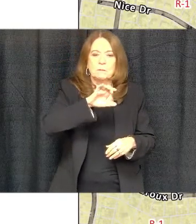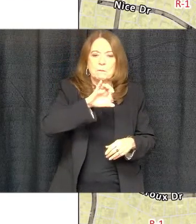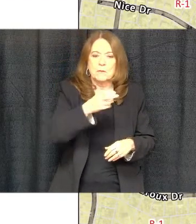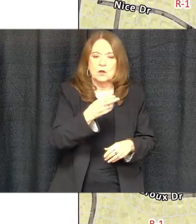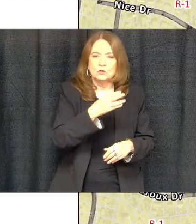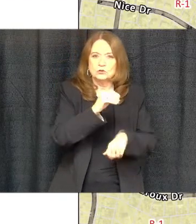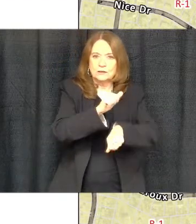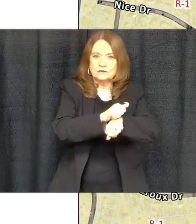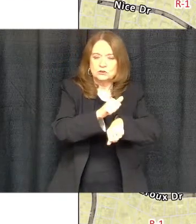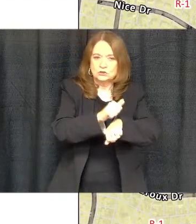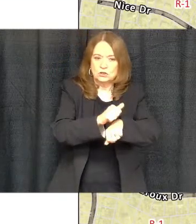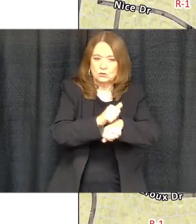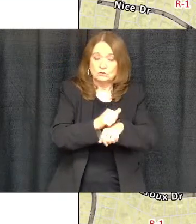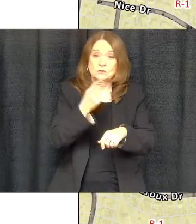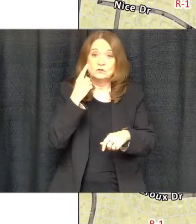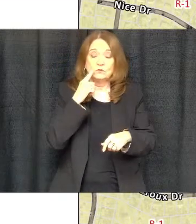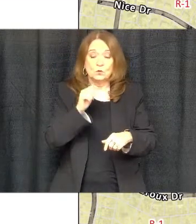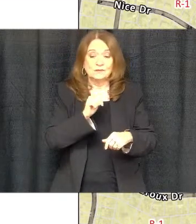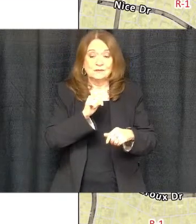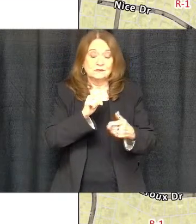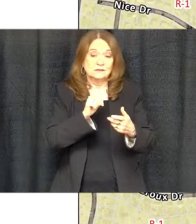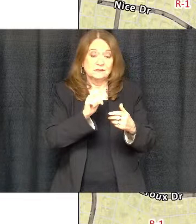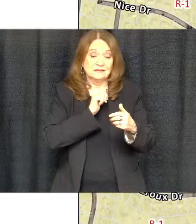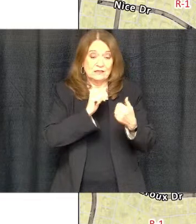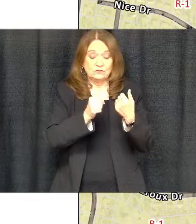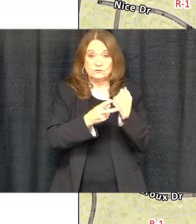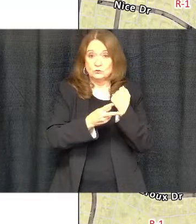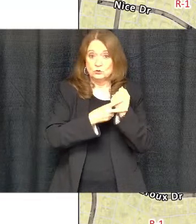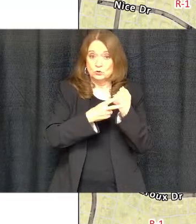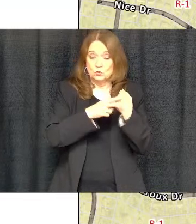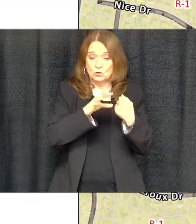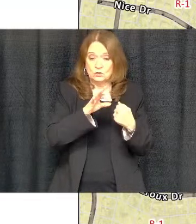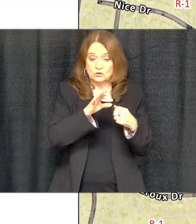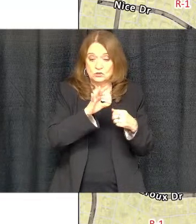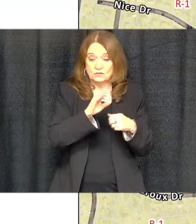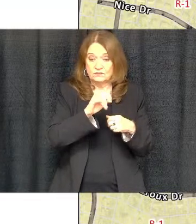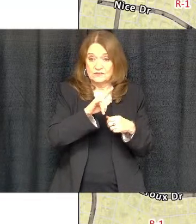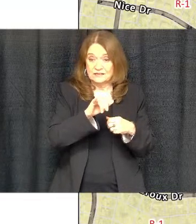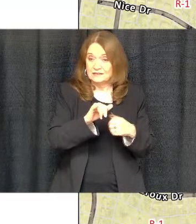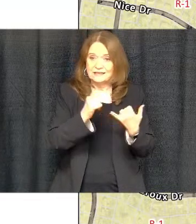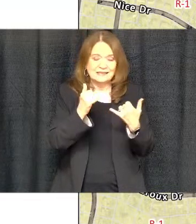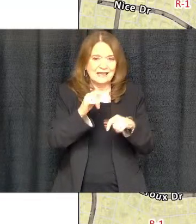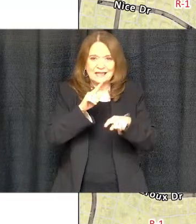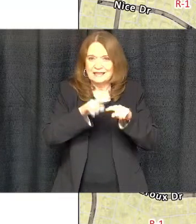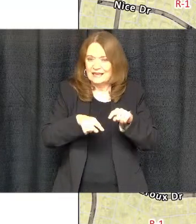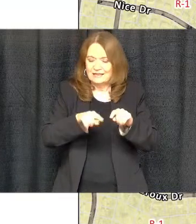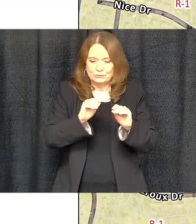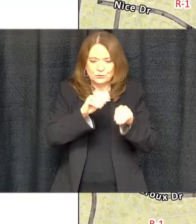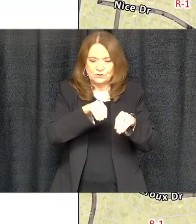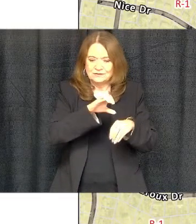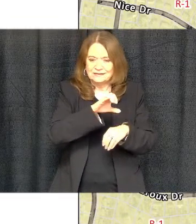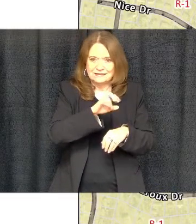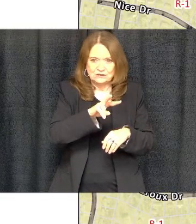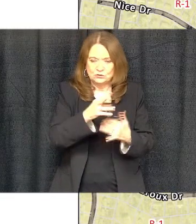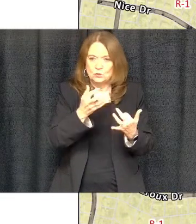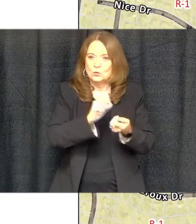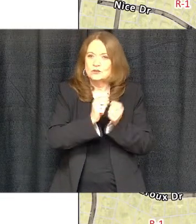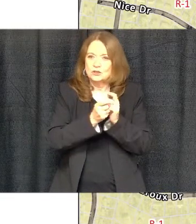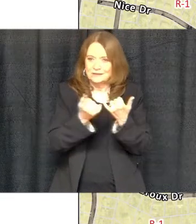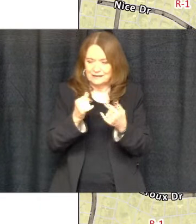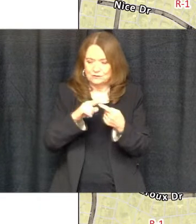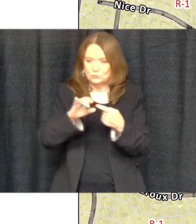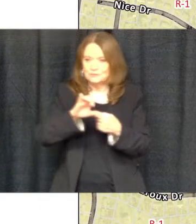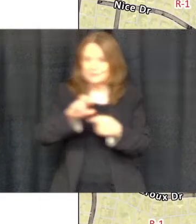for a proposed self-storage facility that is no longer allowed in C2 under the current zoning regulations, and that goes back to